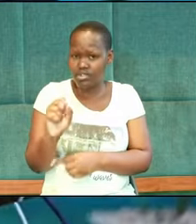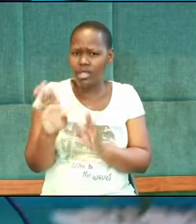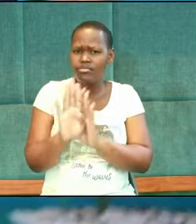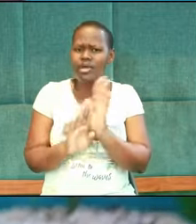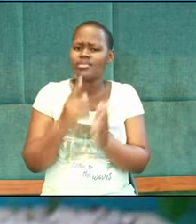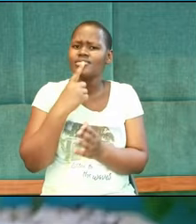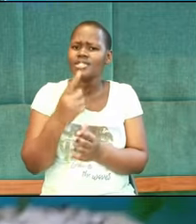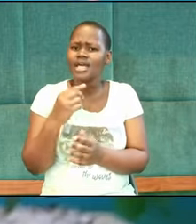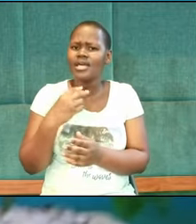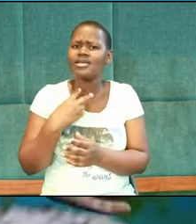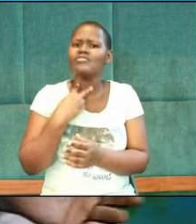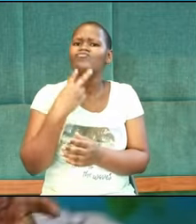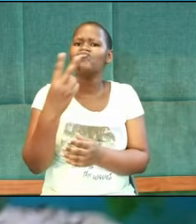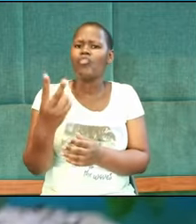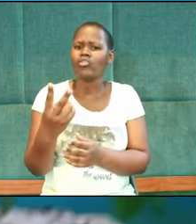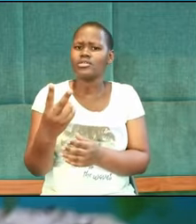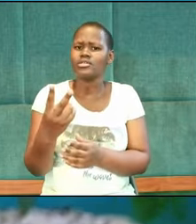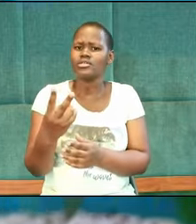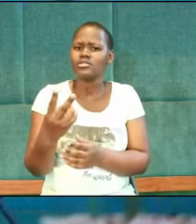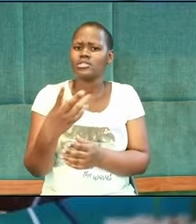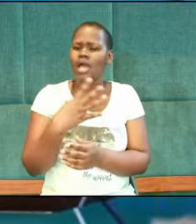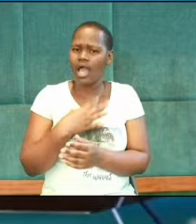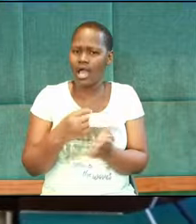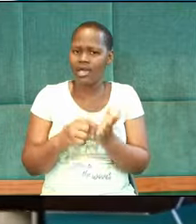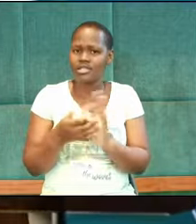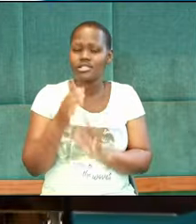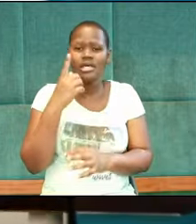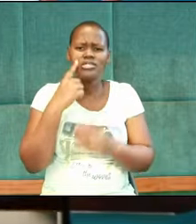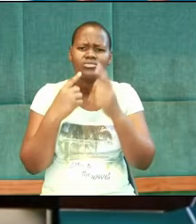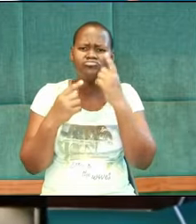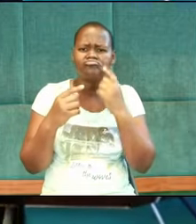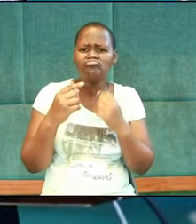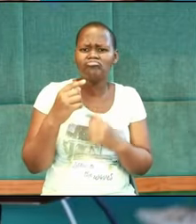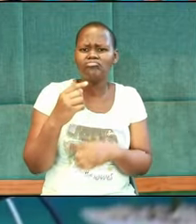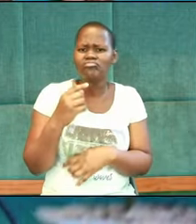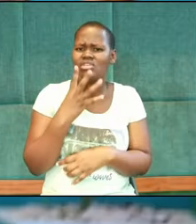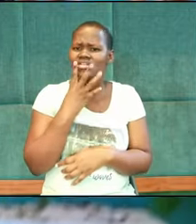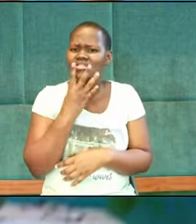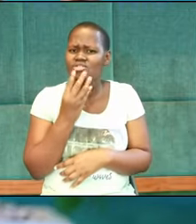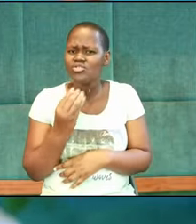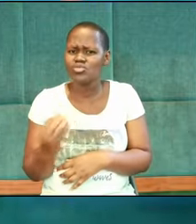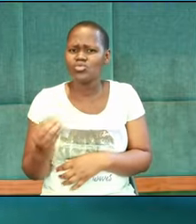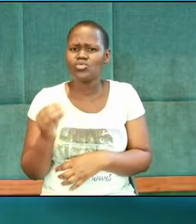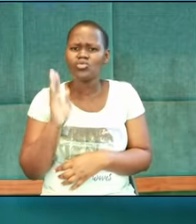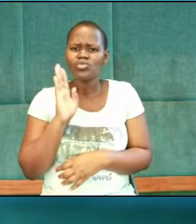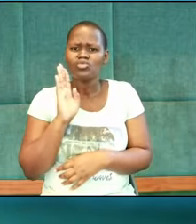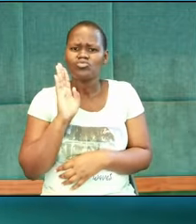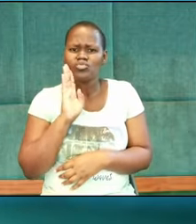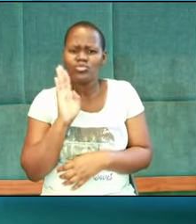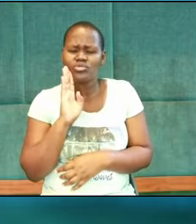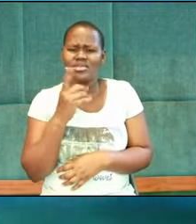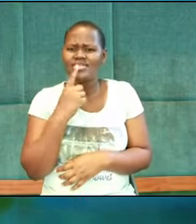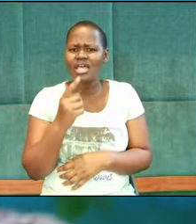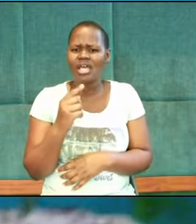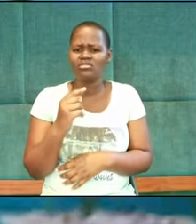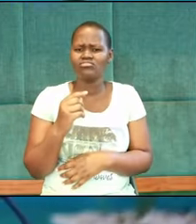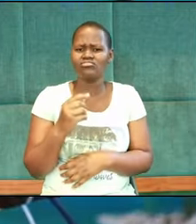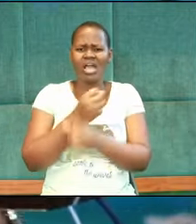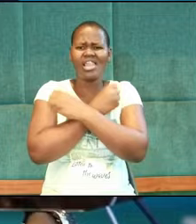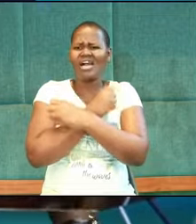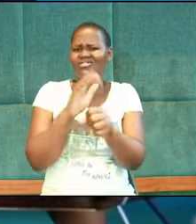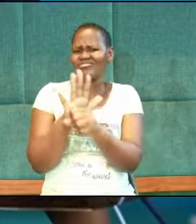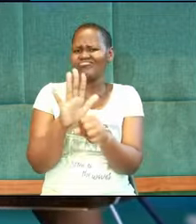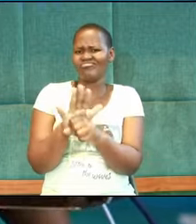voice and Jesus wept. Then the Jews were gossiping. They said, oh, he loves him so much. But this is the same person